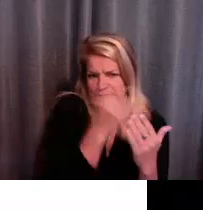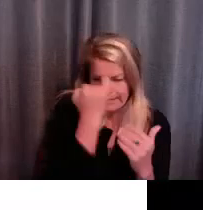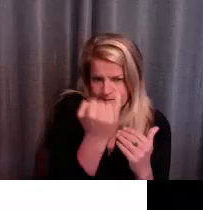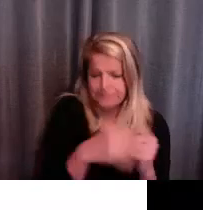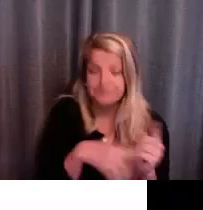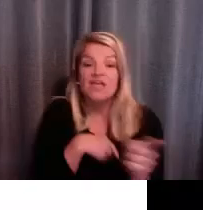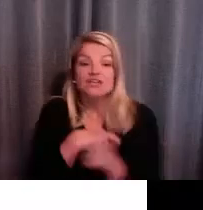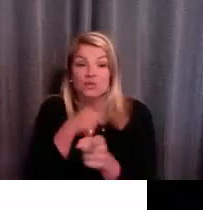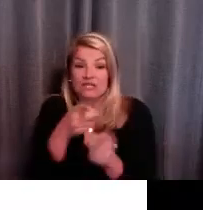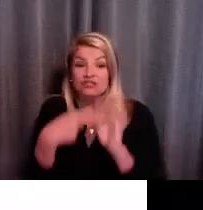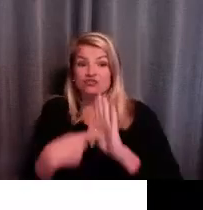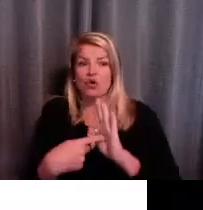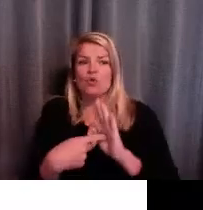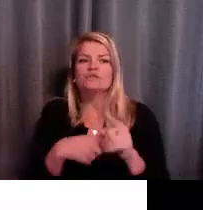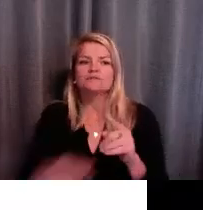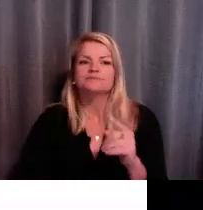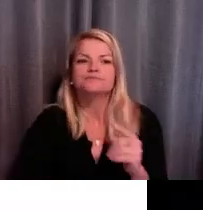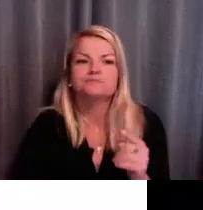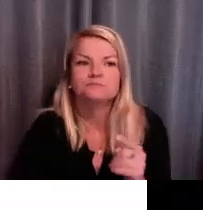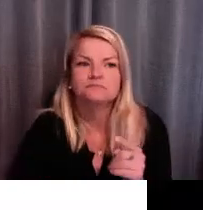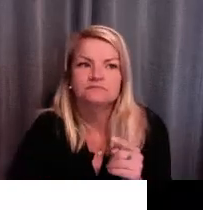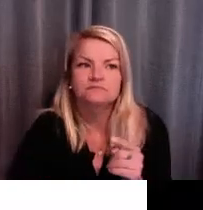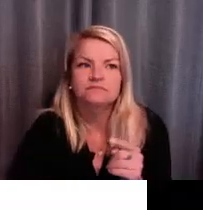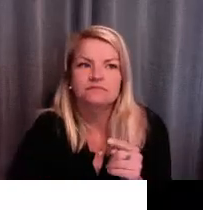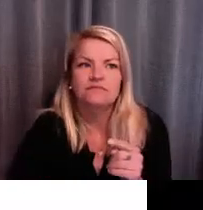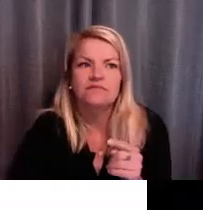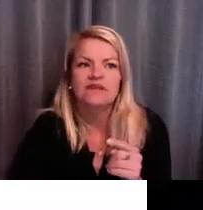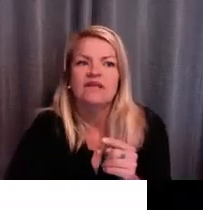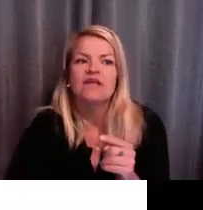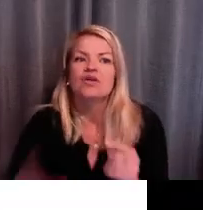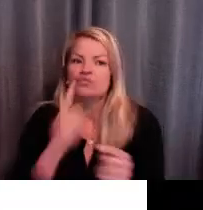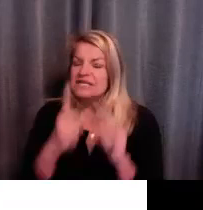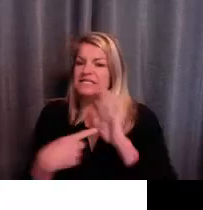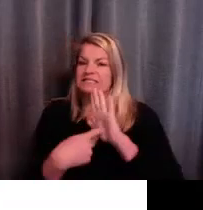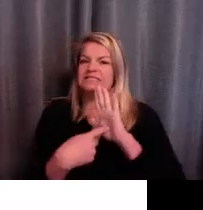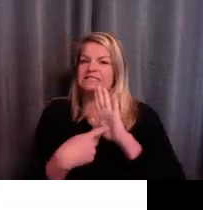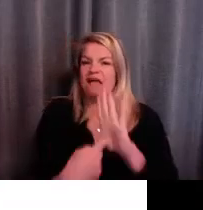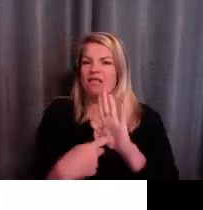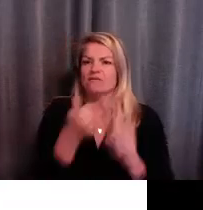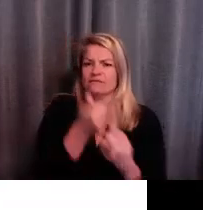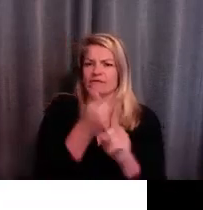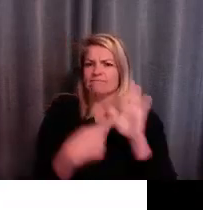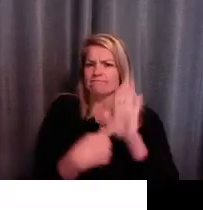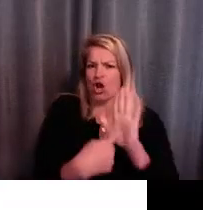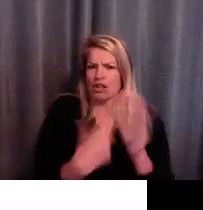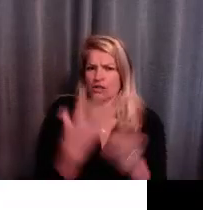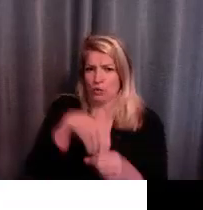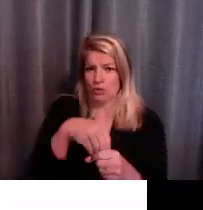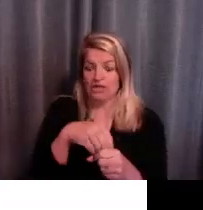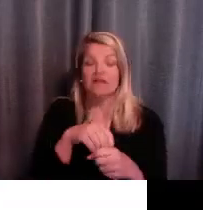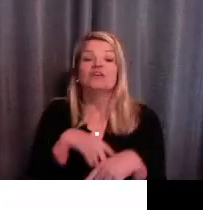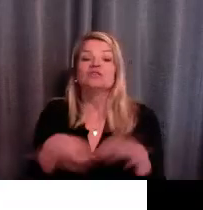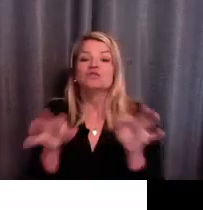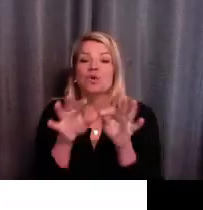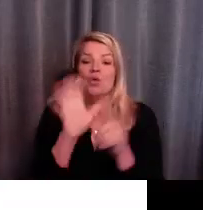story intervention with self-modeling. So this intervention had culture and language adaptation